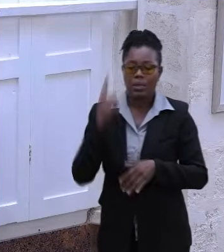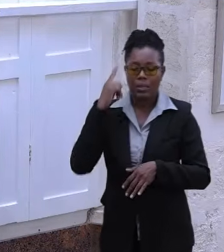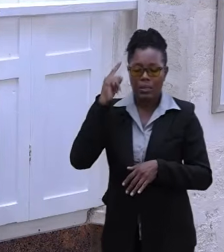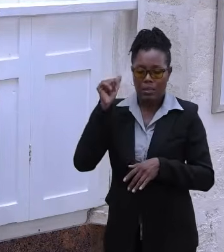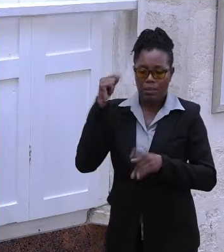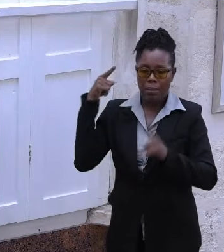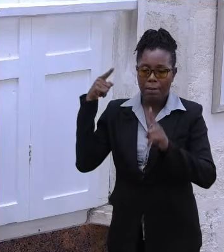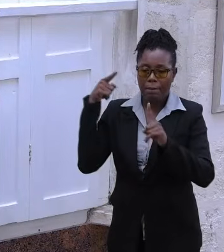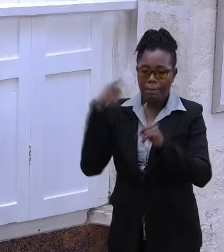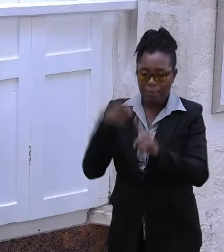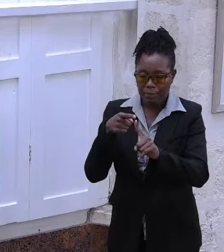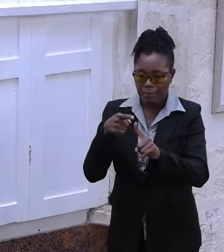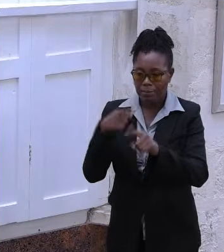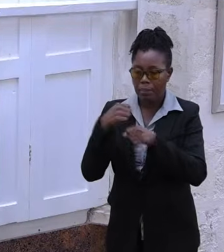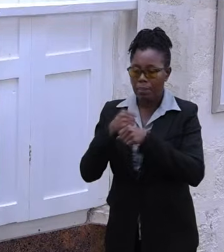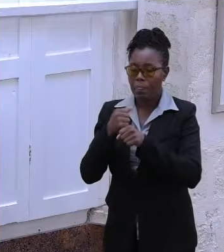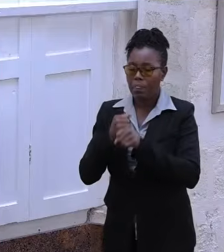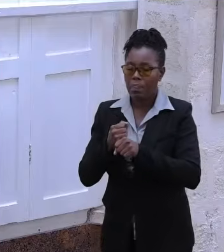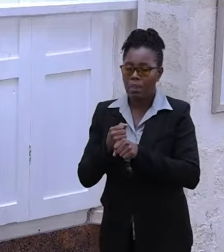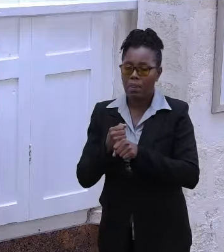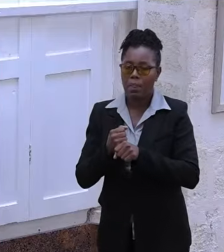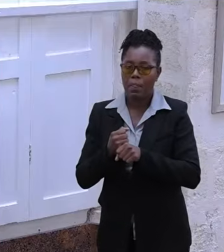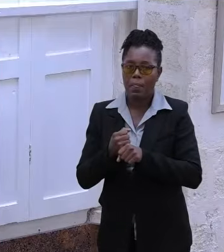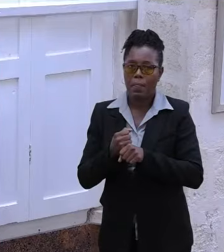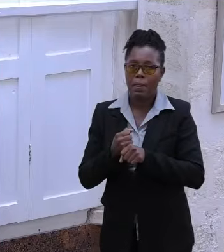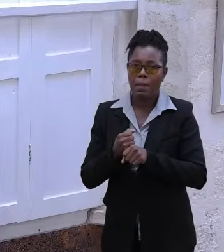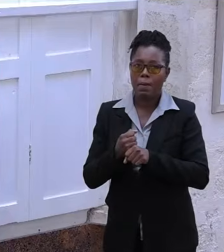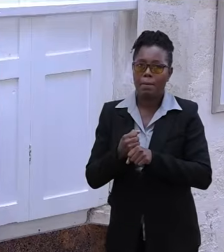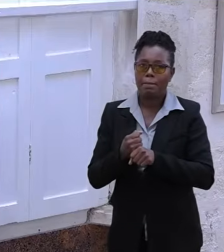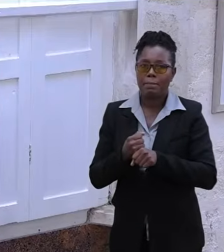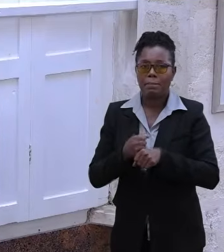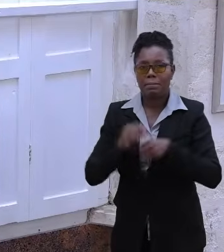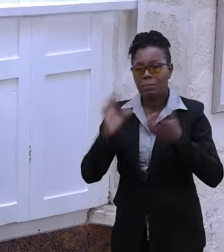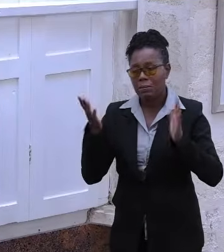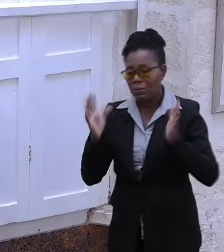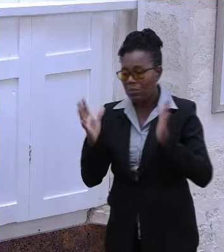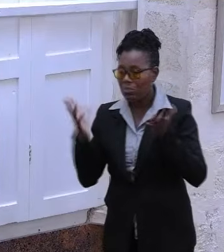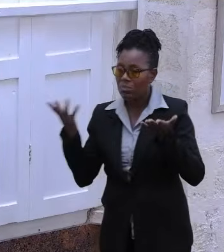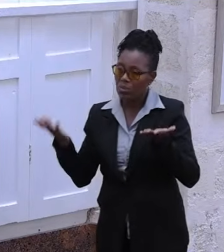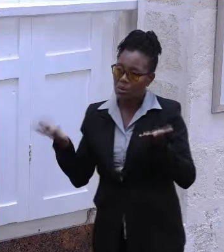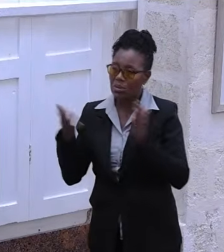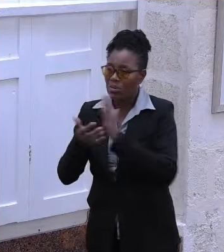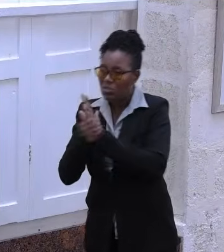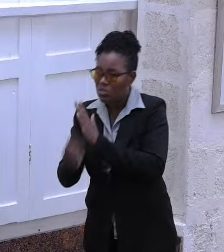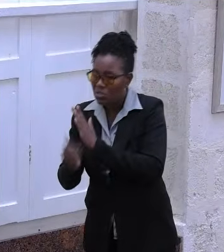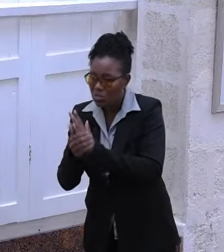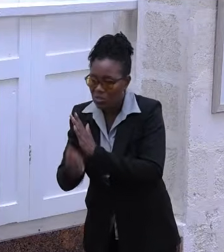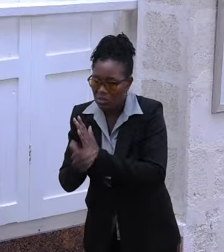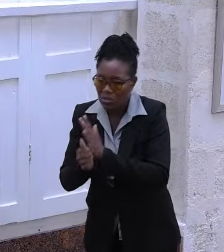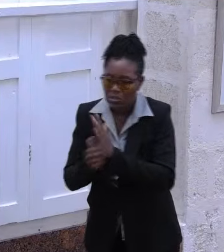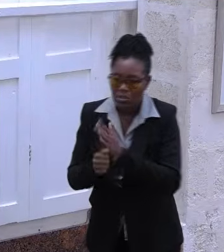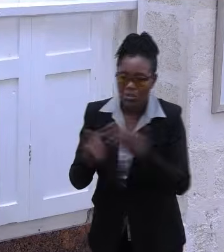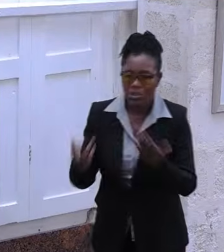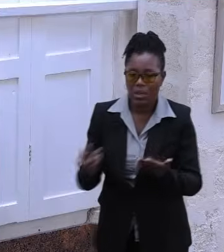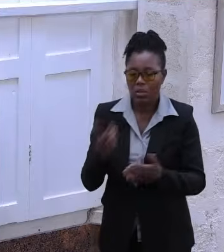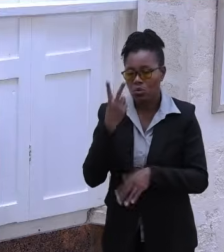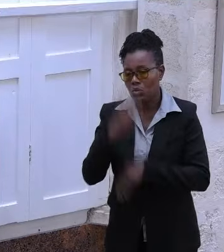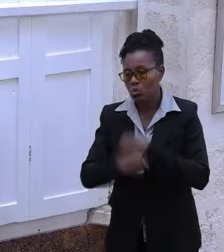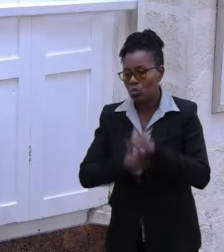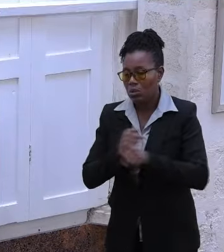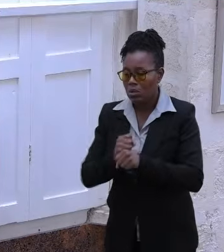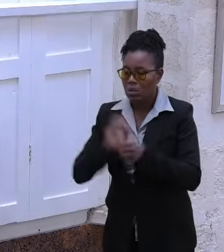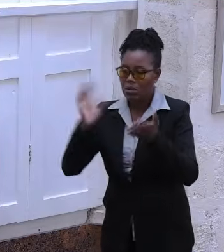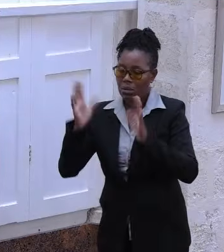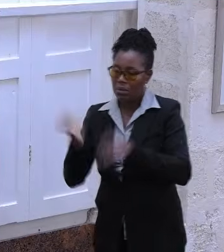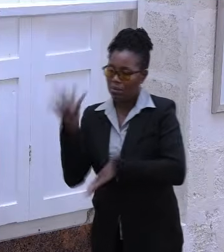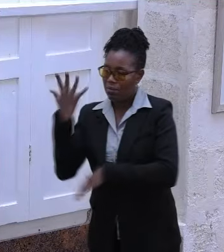made more so than, you know, the type of skills that you can get within 2 years versus 5 years. But it is solving